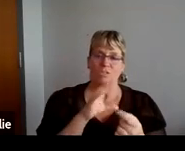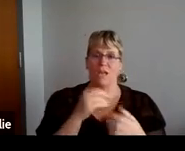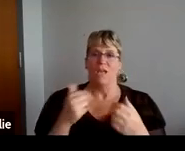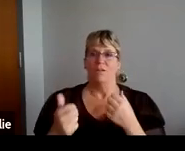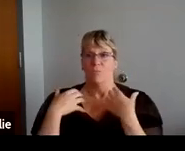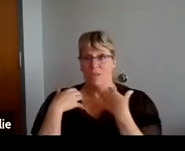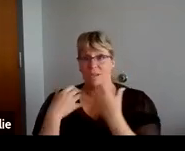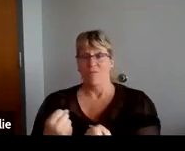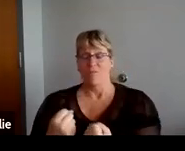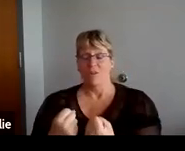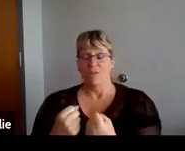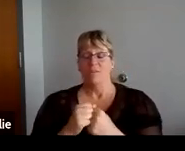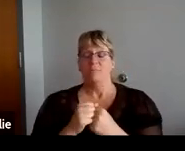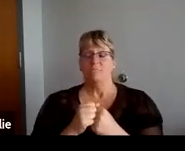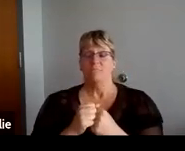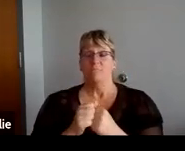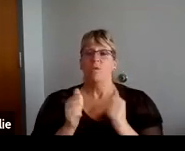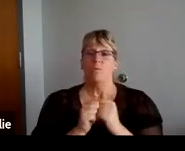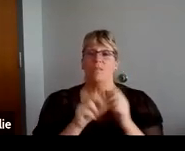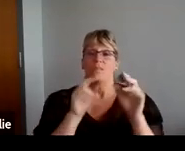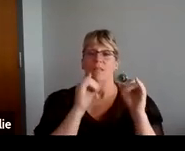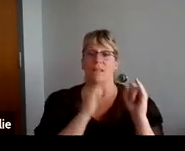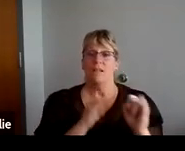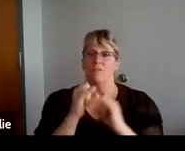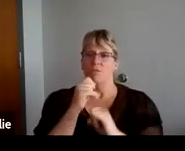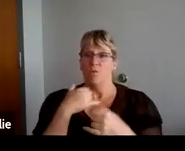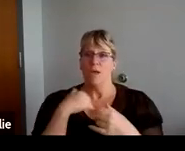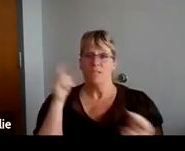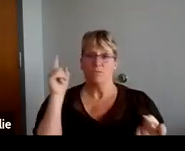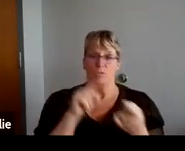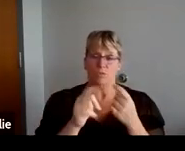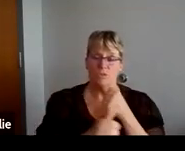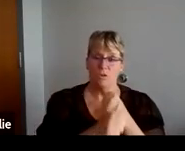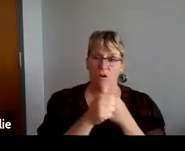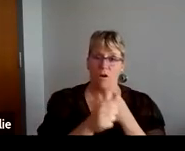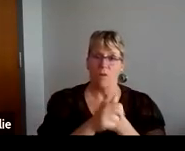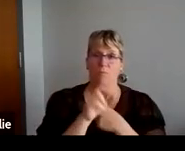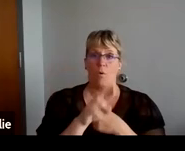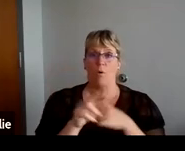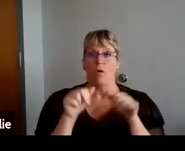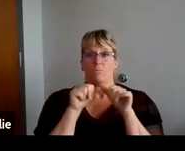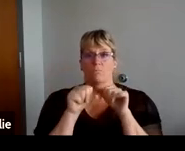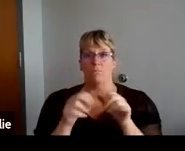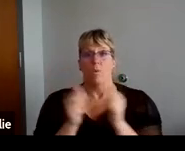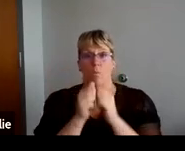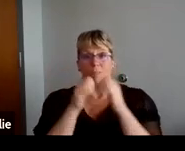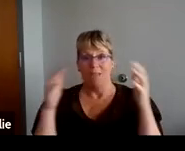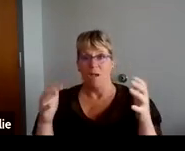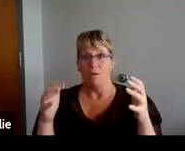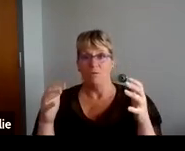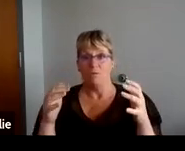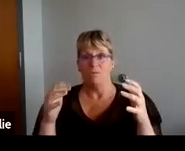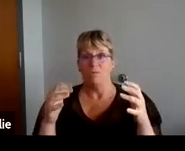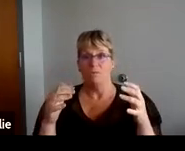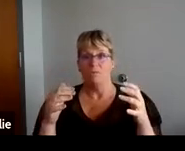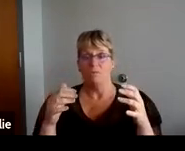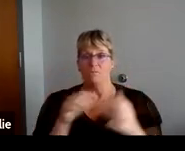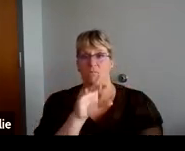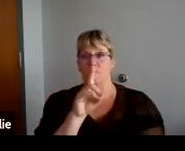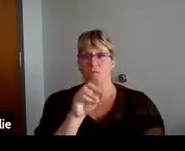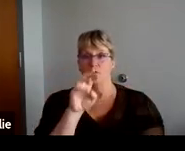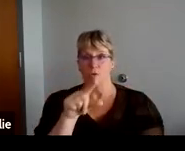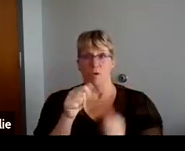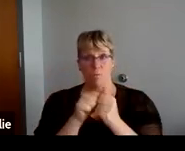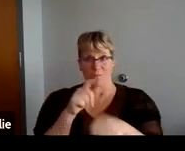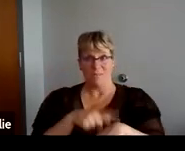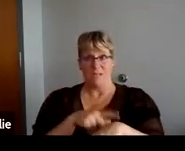And with an individual who has reduced their harm or remained without substance over a period of